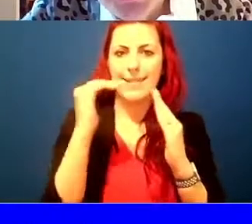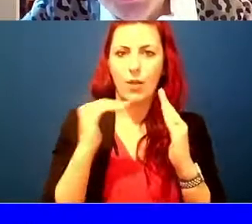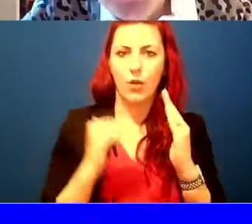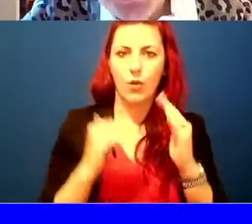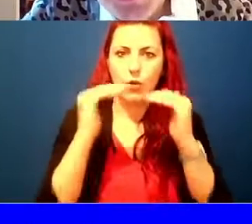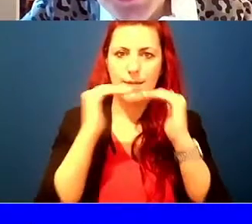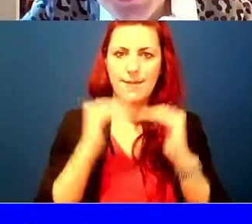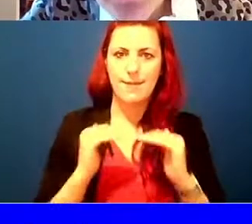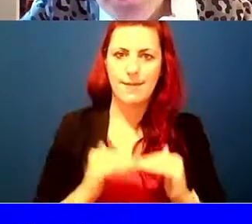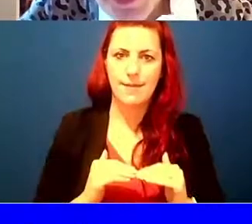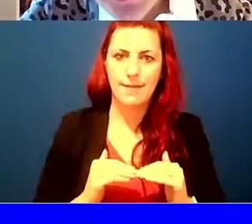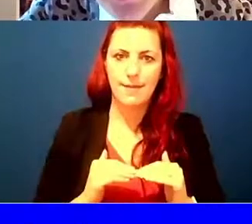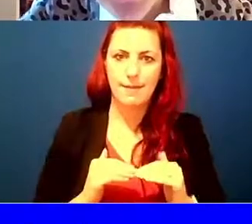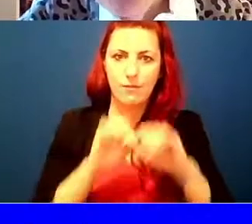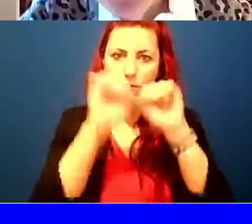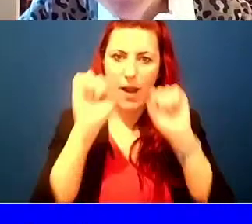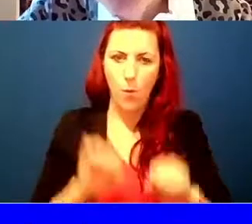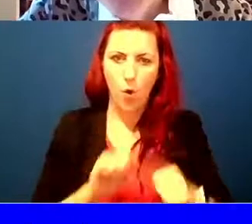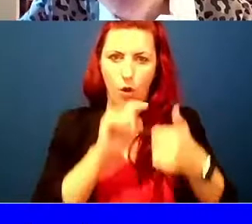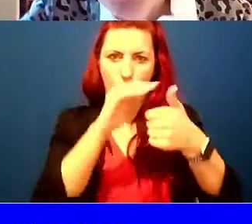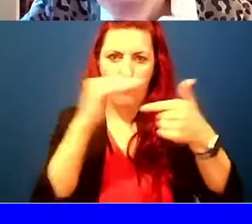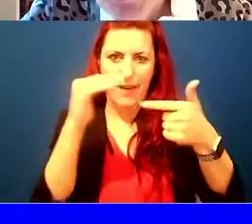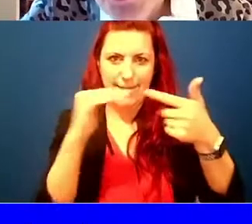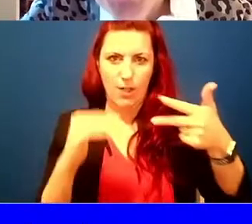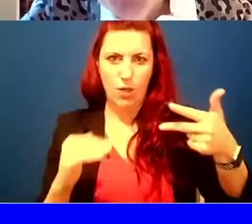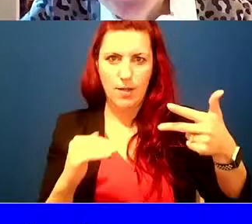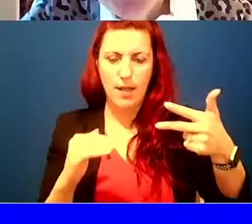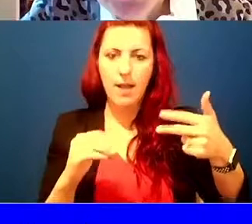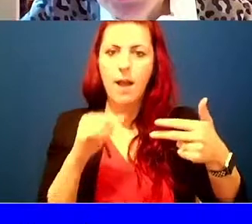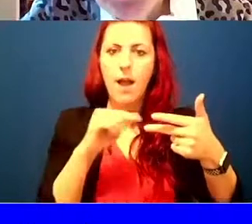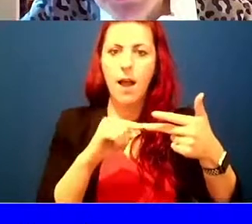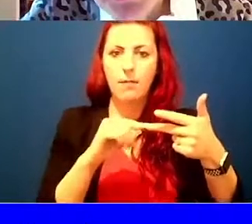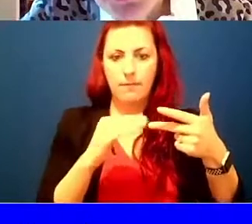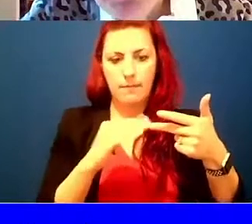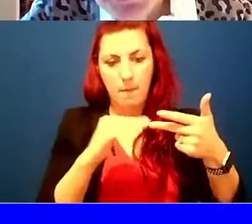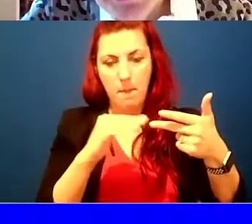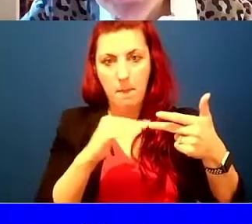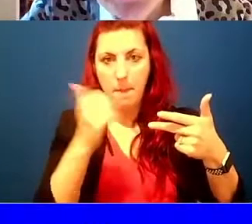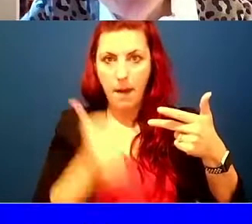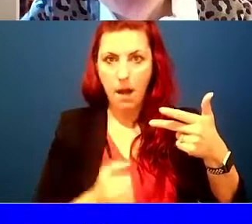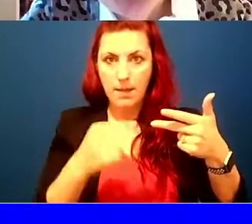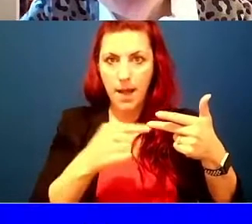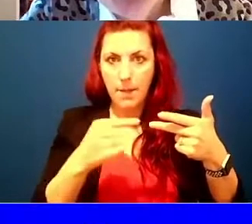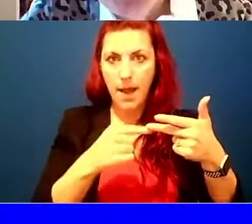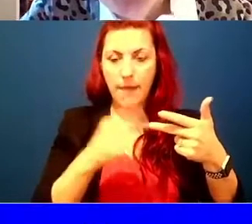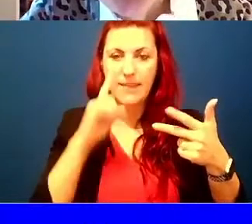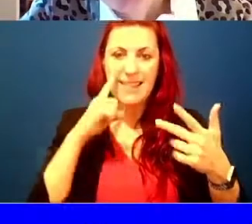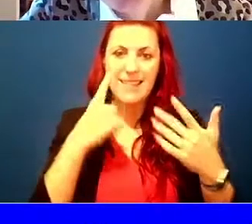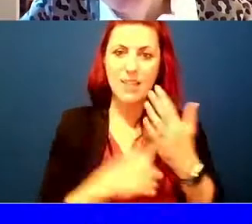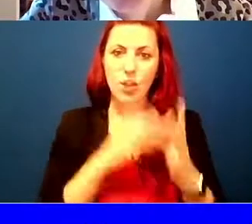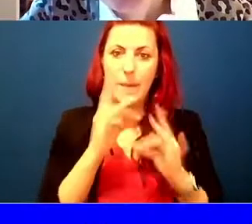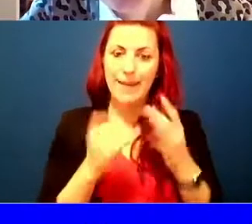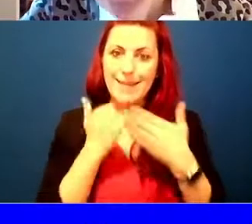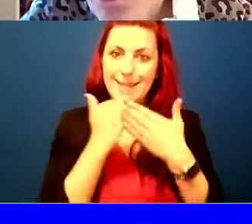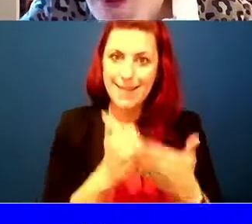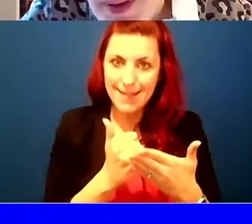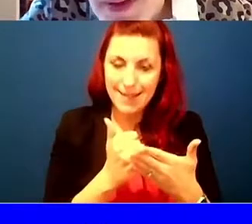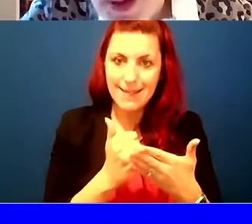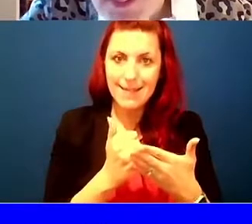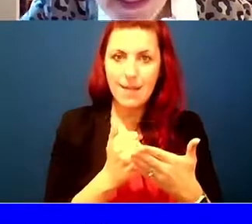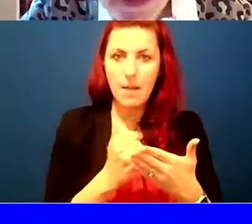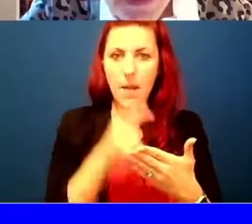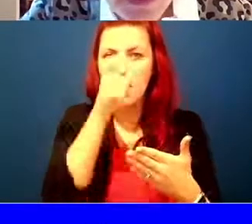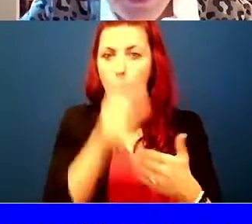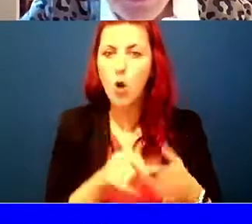the Act introduces. And then working upwards, you have at the bottom the decision-making assistant who helps